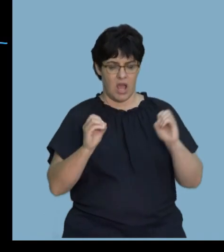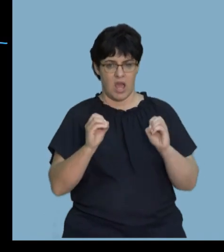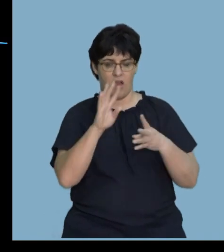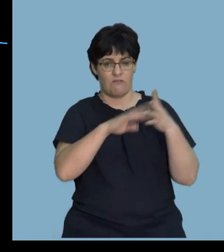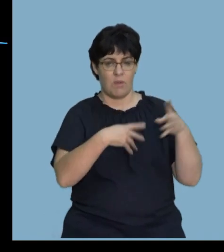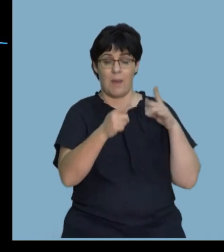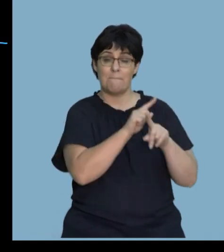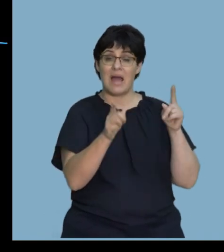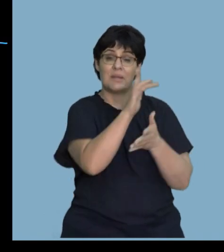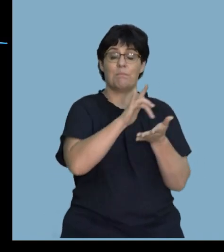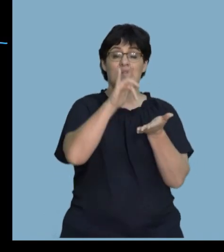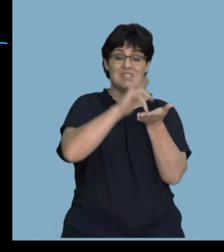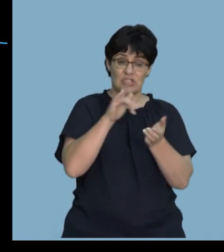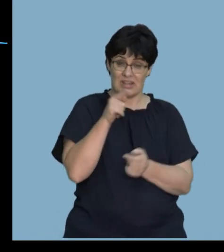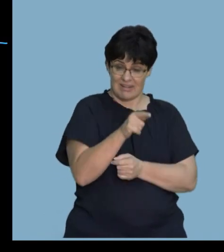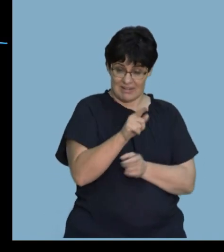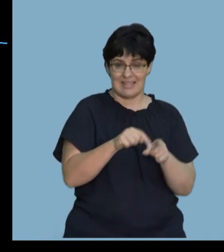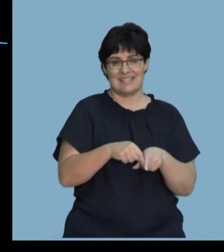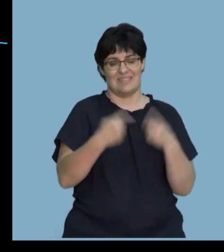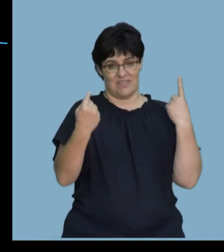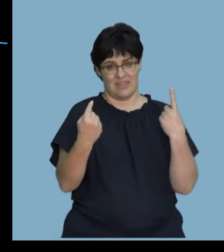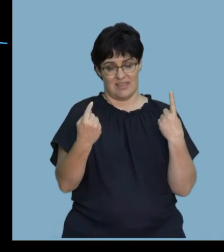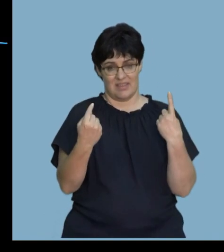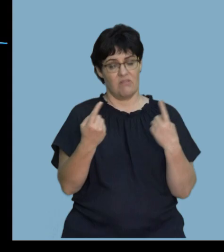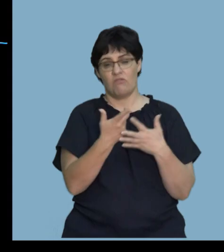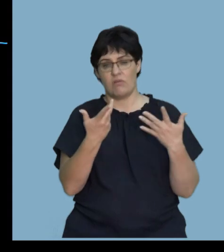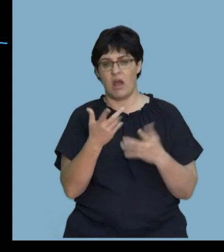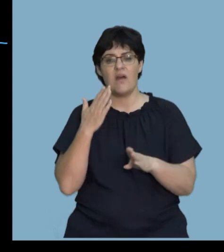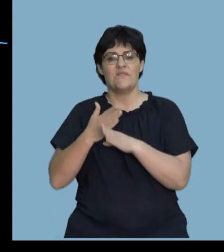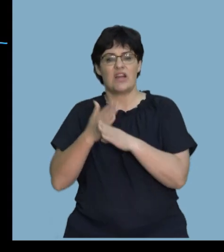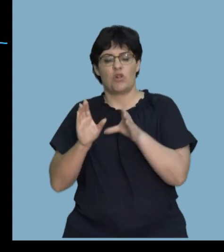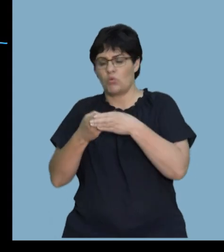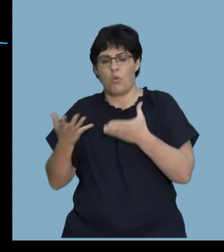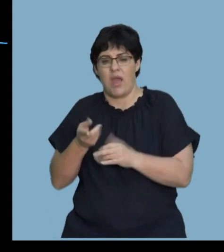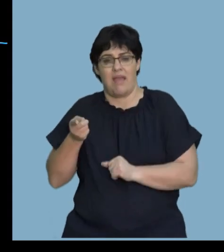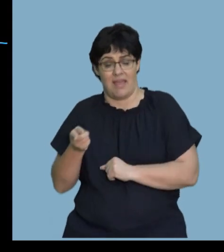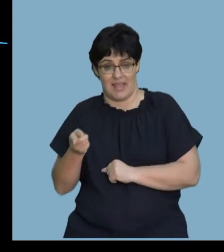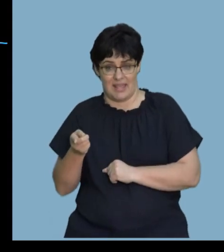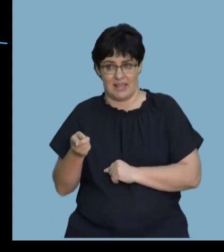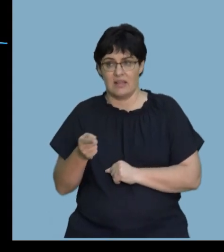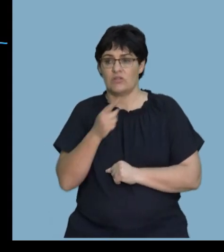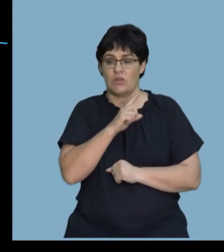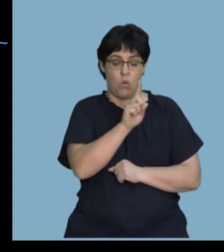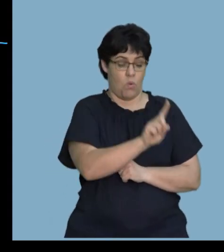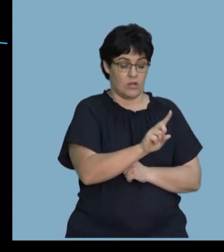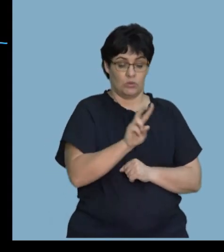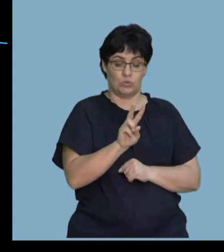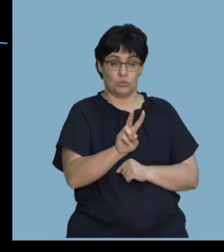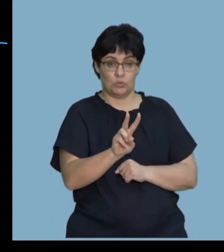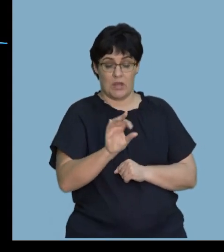position differs in terms of where the functional group is. So this is 1, 2,